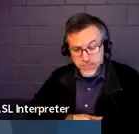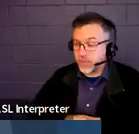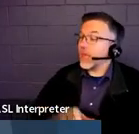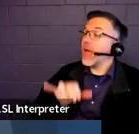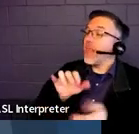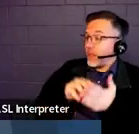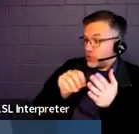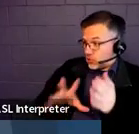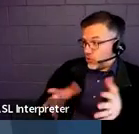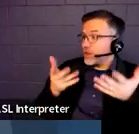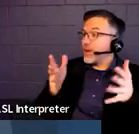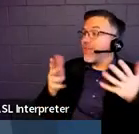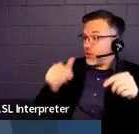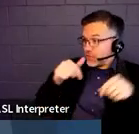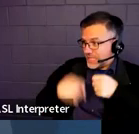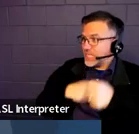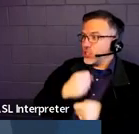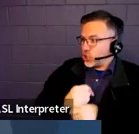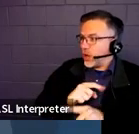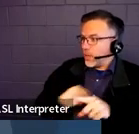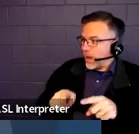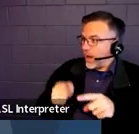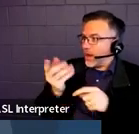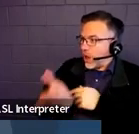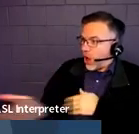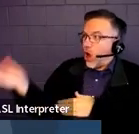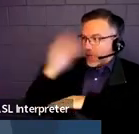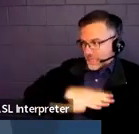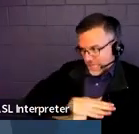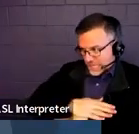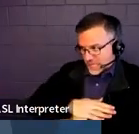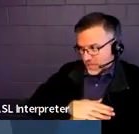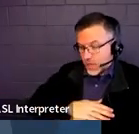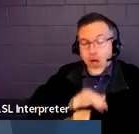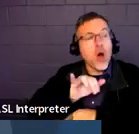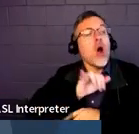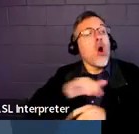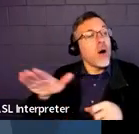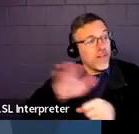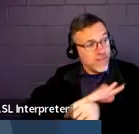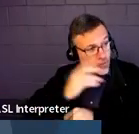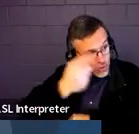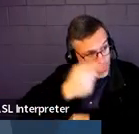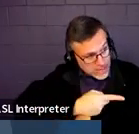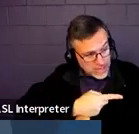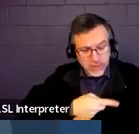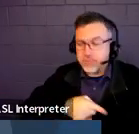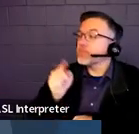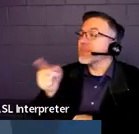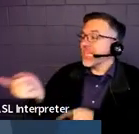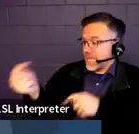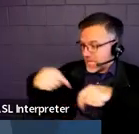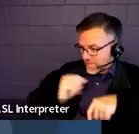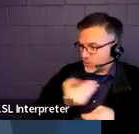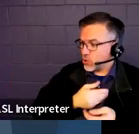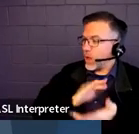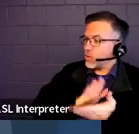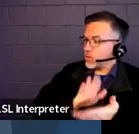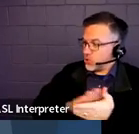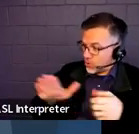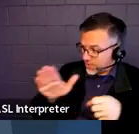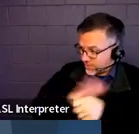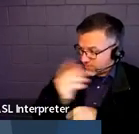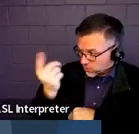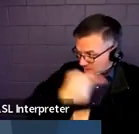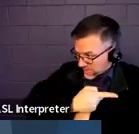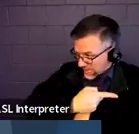year, although it is a full day. It's part of this is a full day. Yeah, he's here. He's at our school the full day, and he